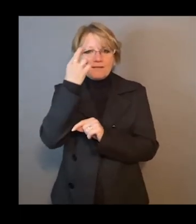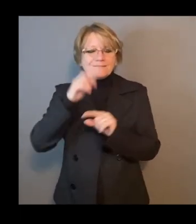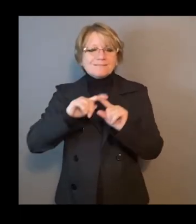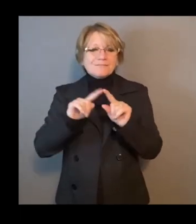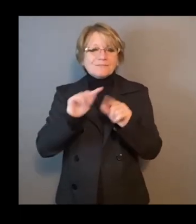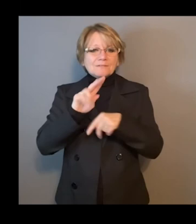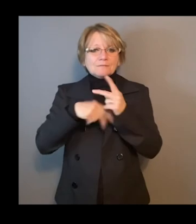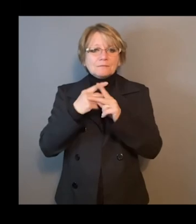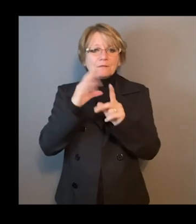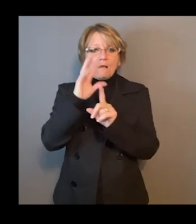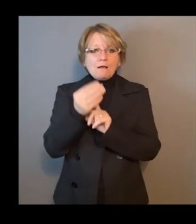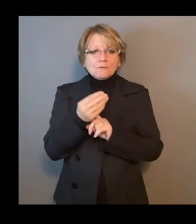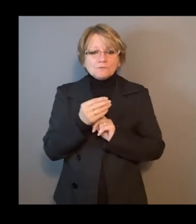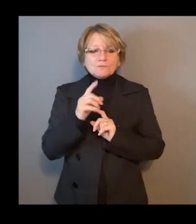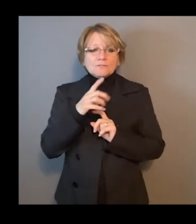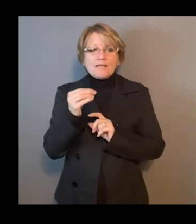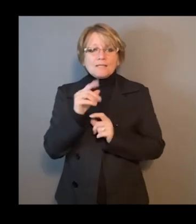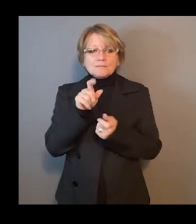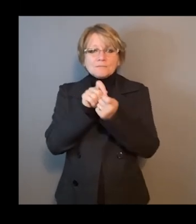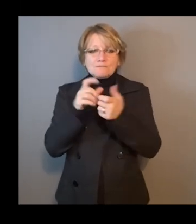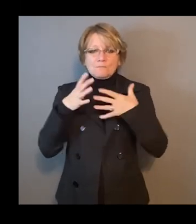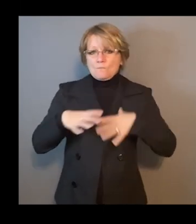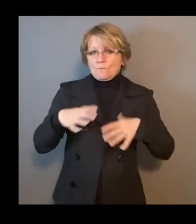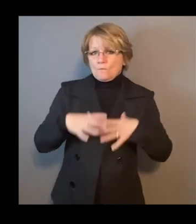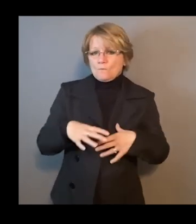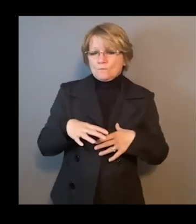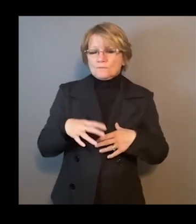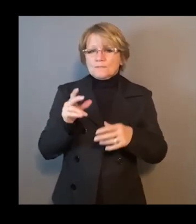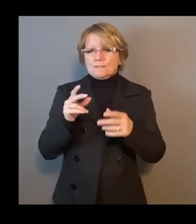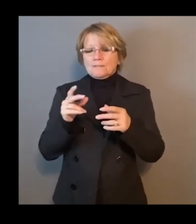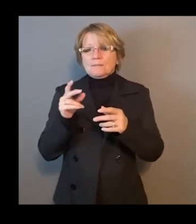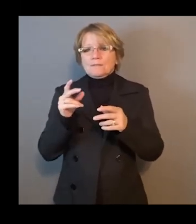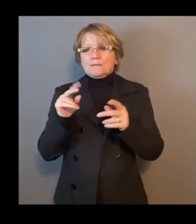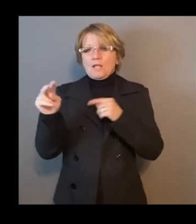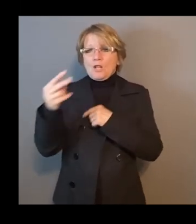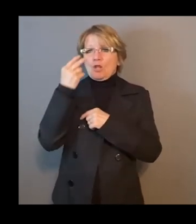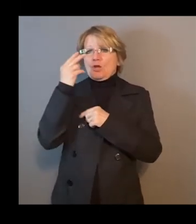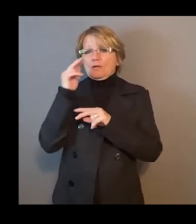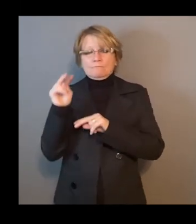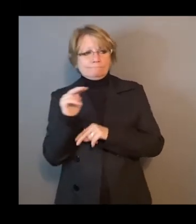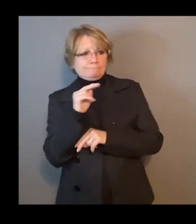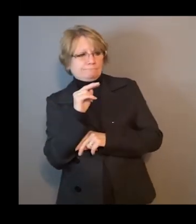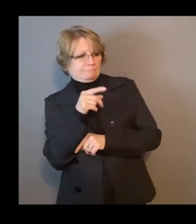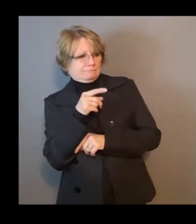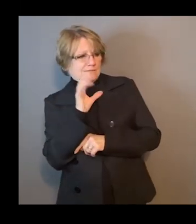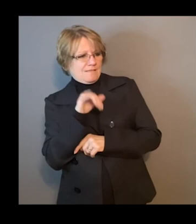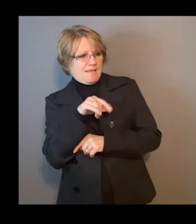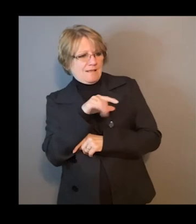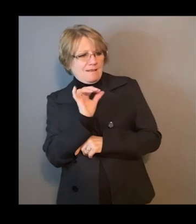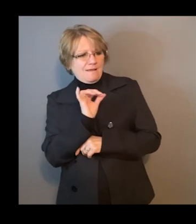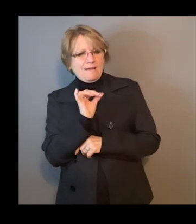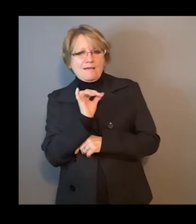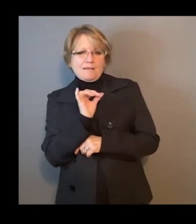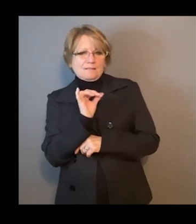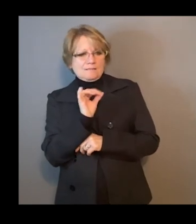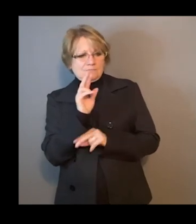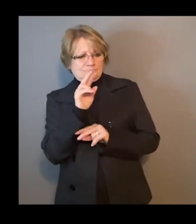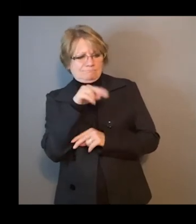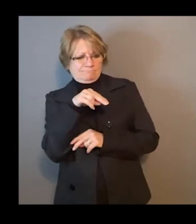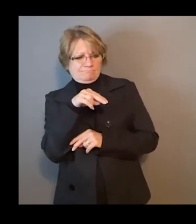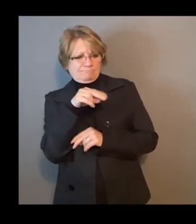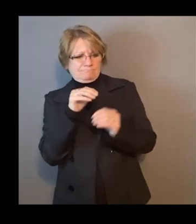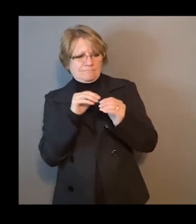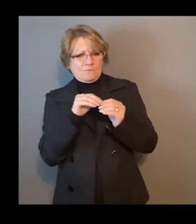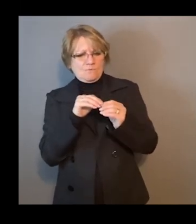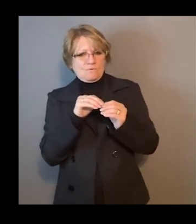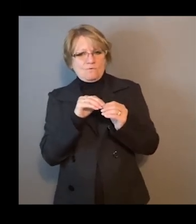of cultures and certain things that people wear. They just see it as a more of a degrading